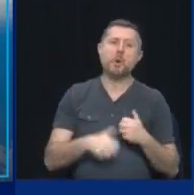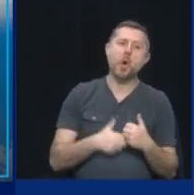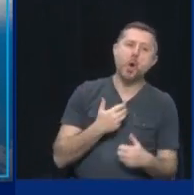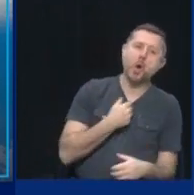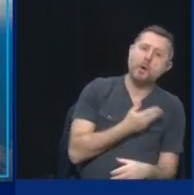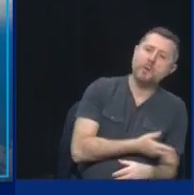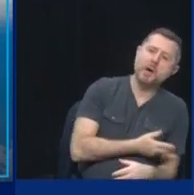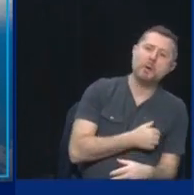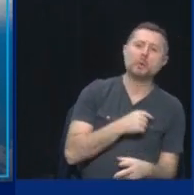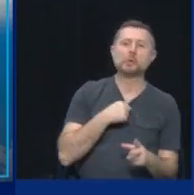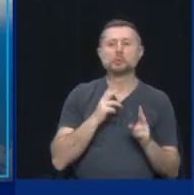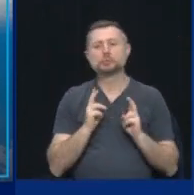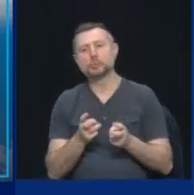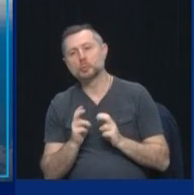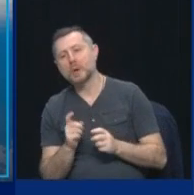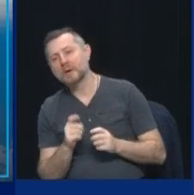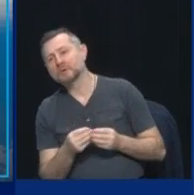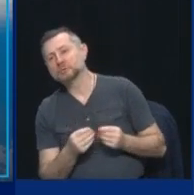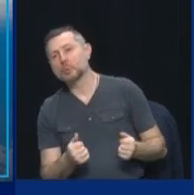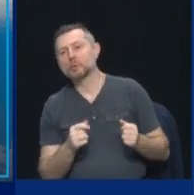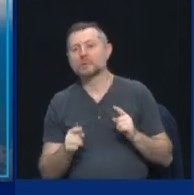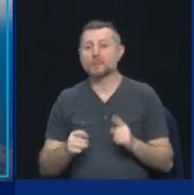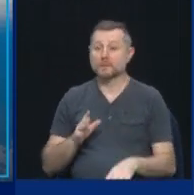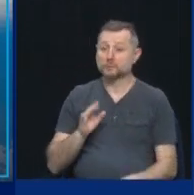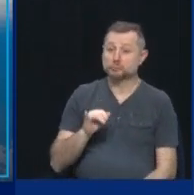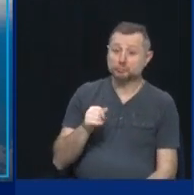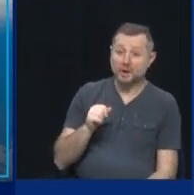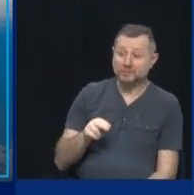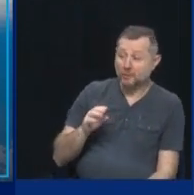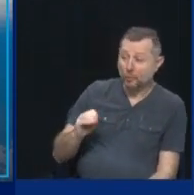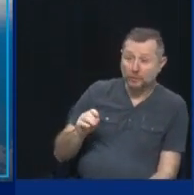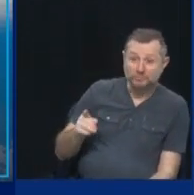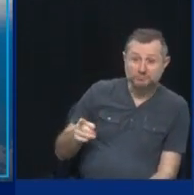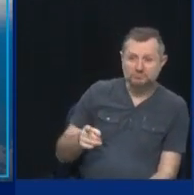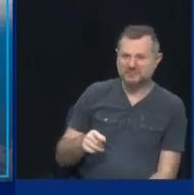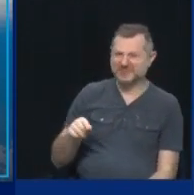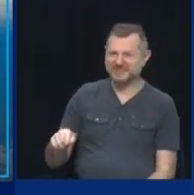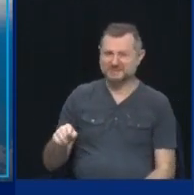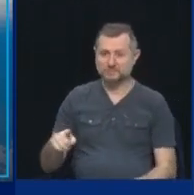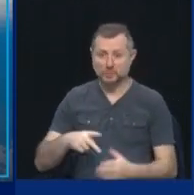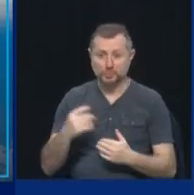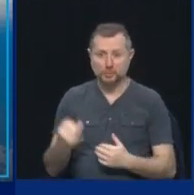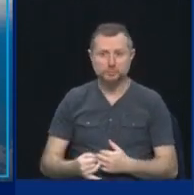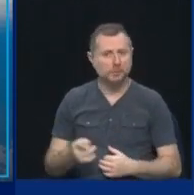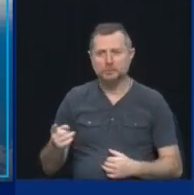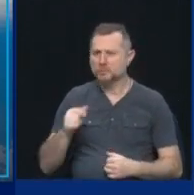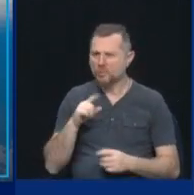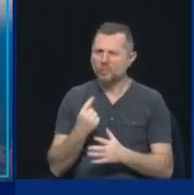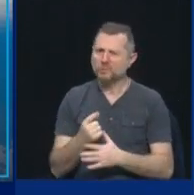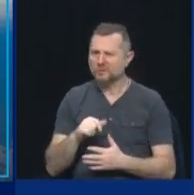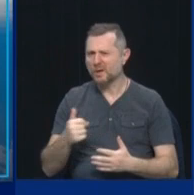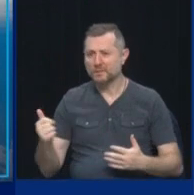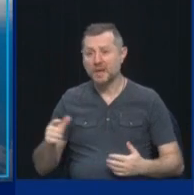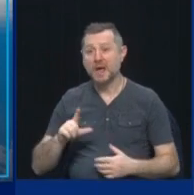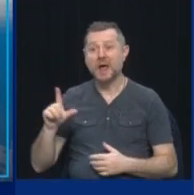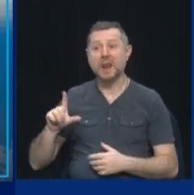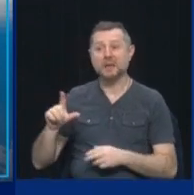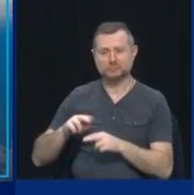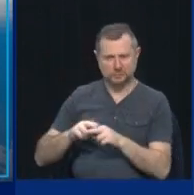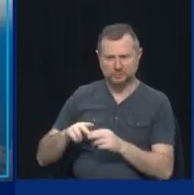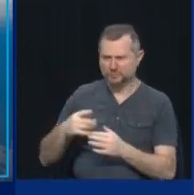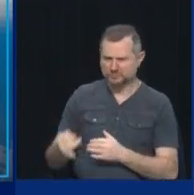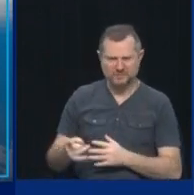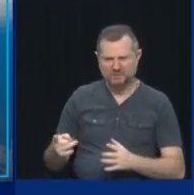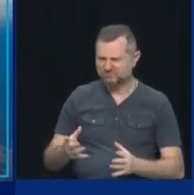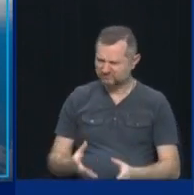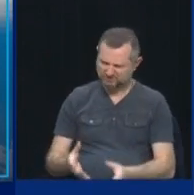problems. Jano has taken this project and others, L-Train, et cetera, and just made